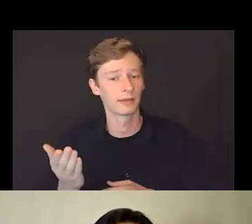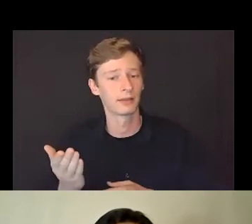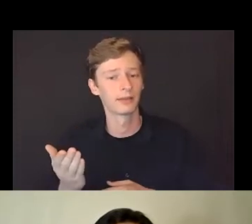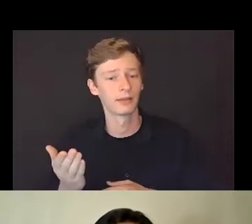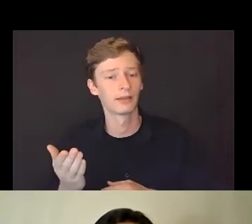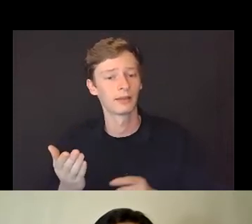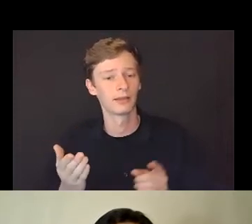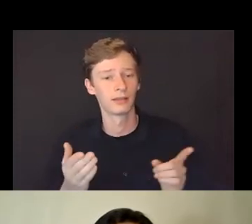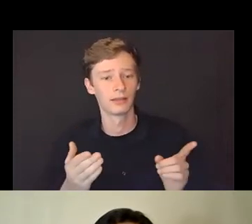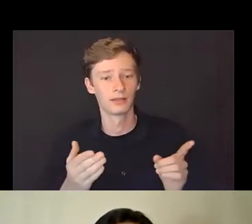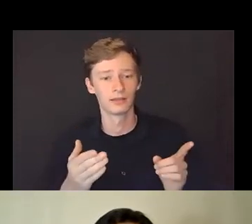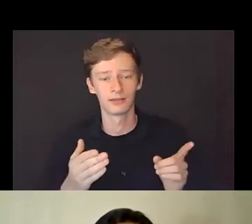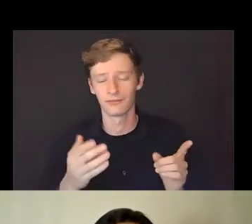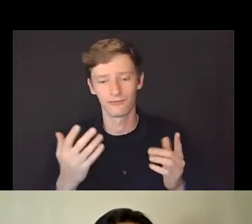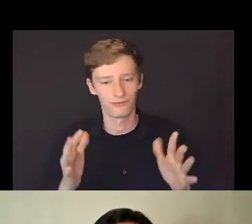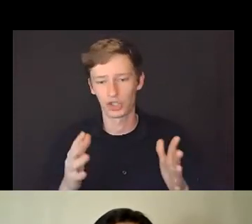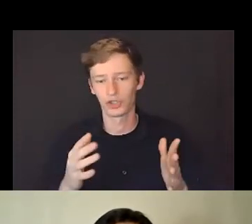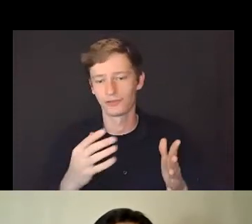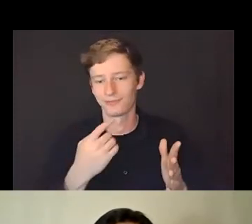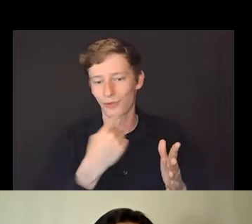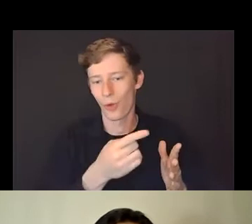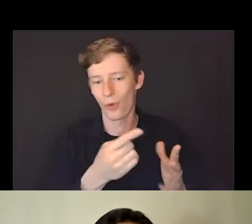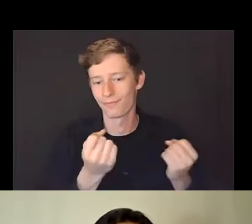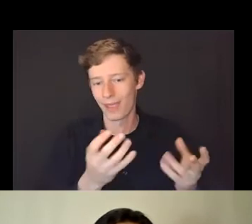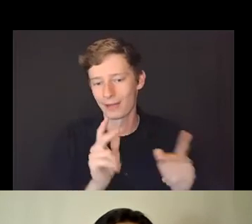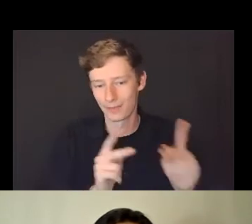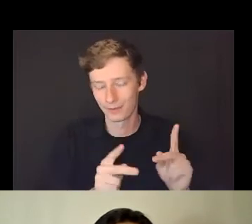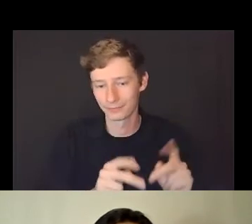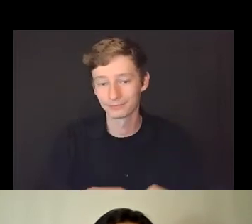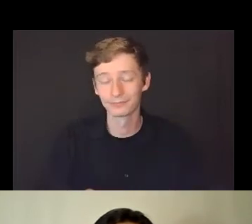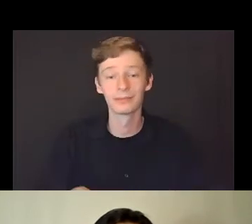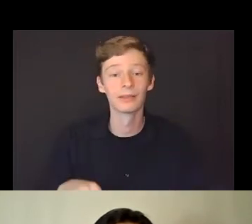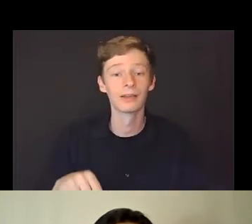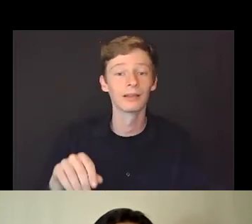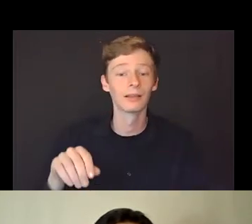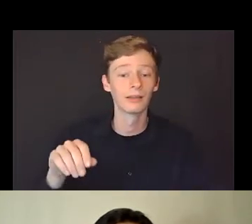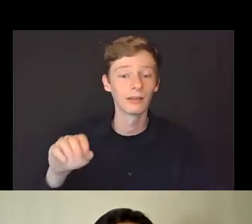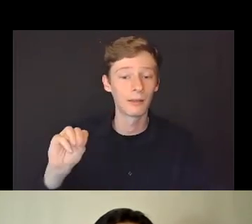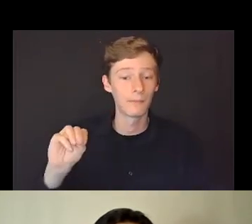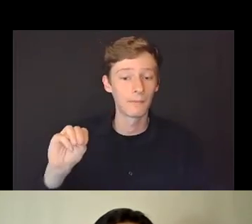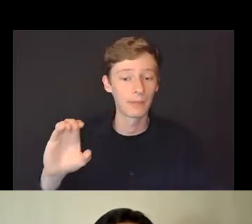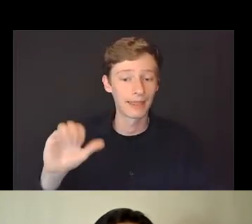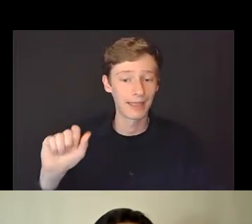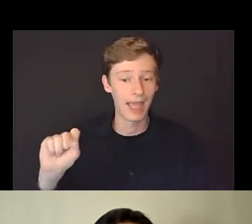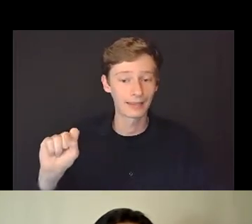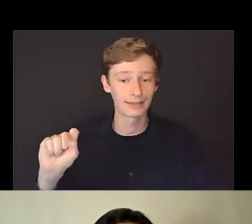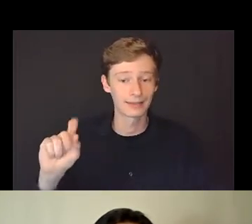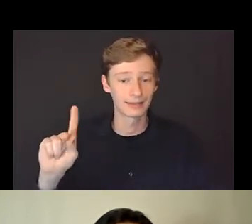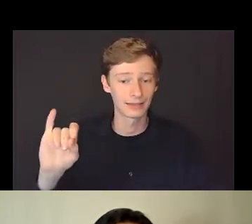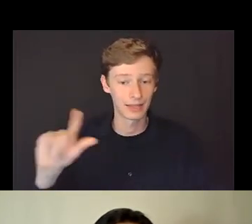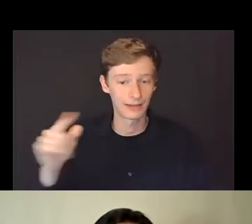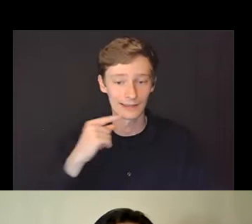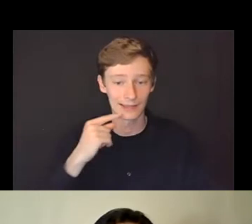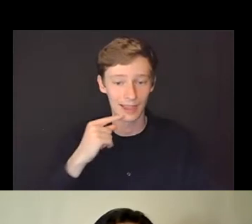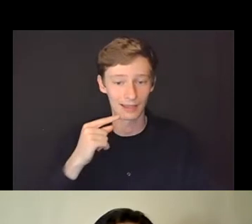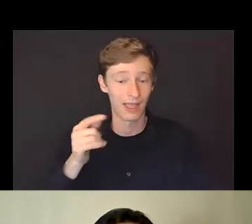this, and Barbara has also heard me say this, that Claire McCaskill said the day after the election, when she was asked, what do Democrats